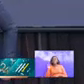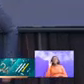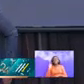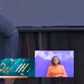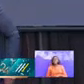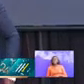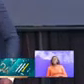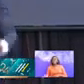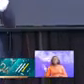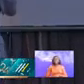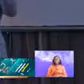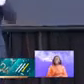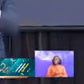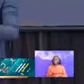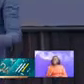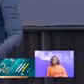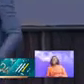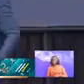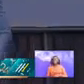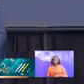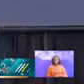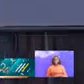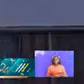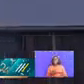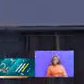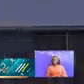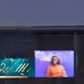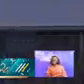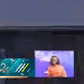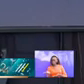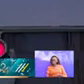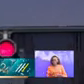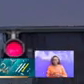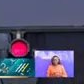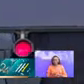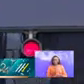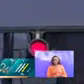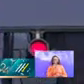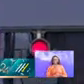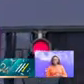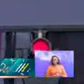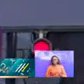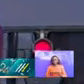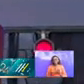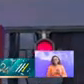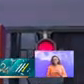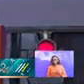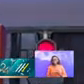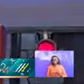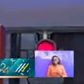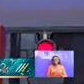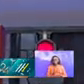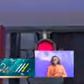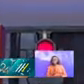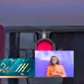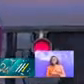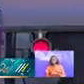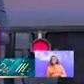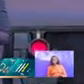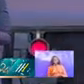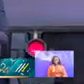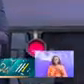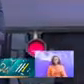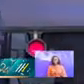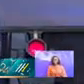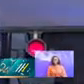thou man had fallen from the walk that is the Redemption plan to return